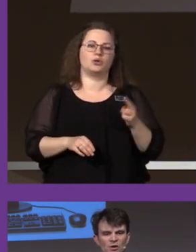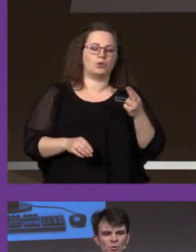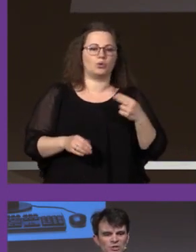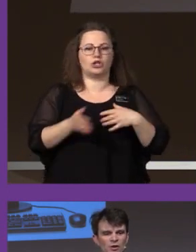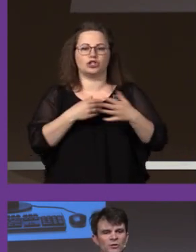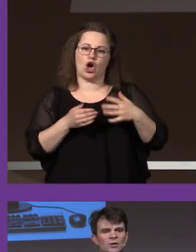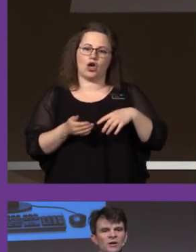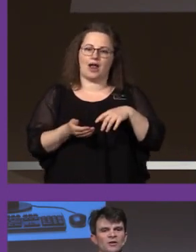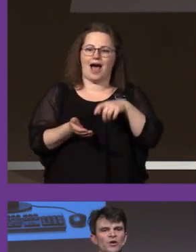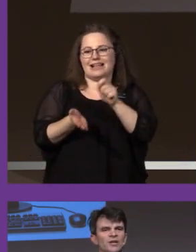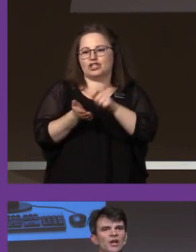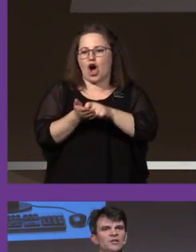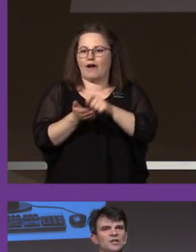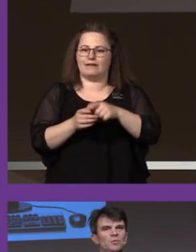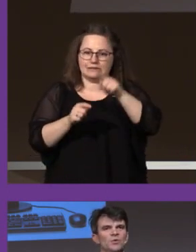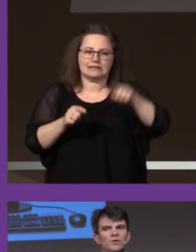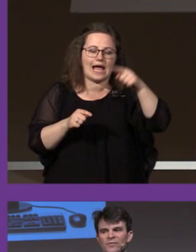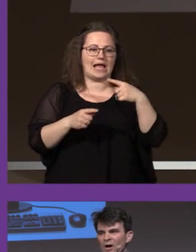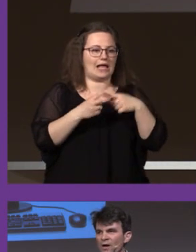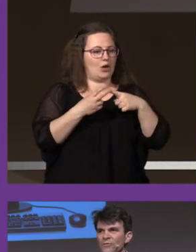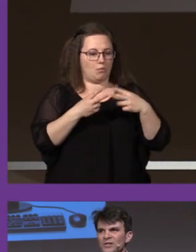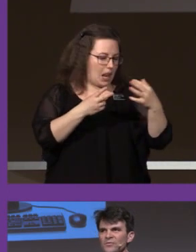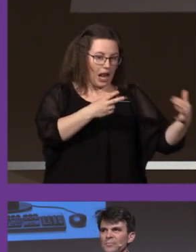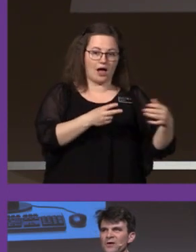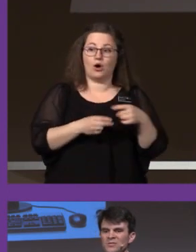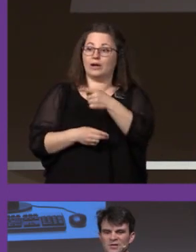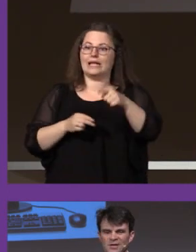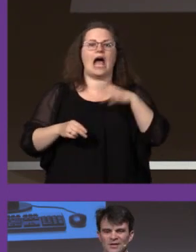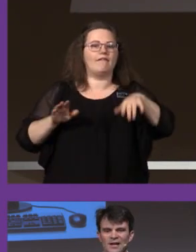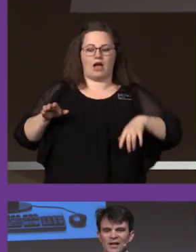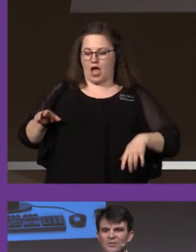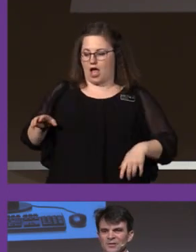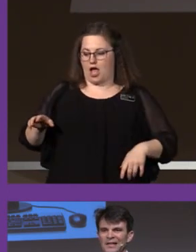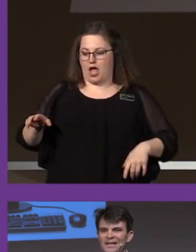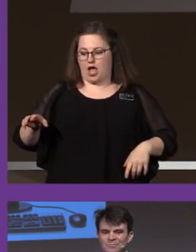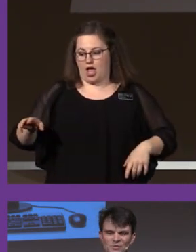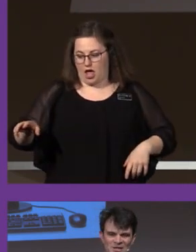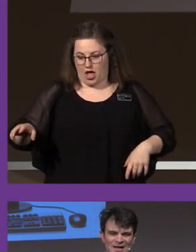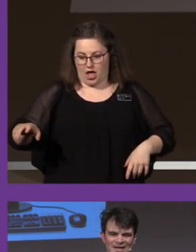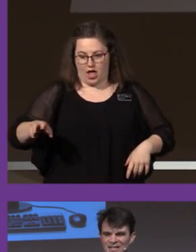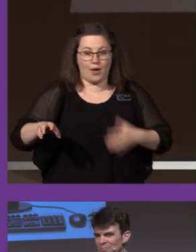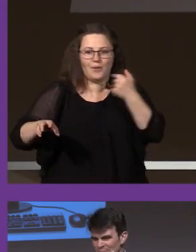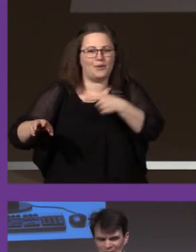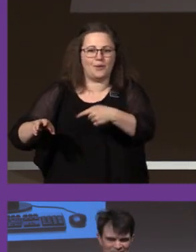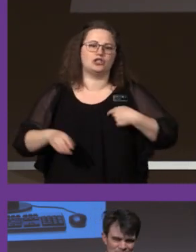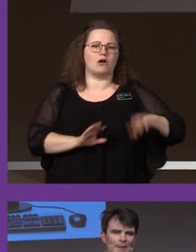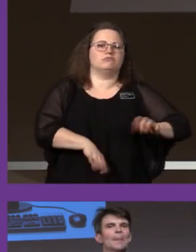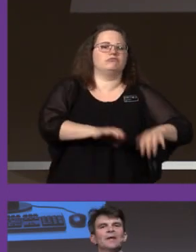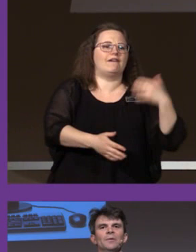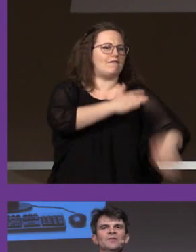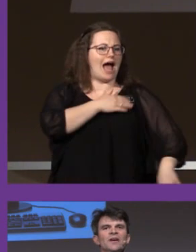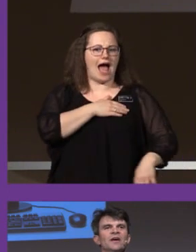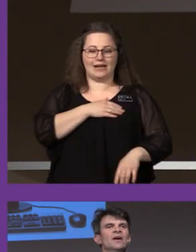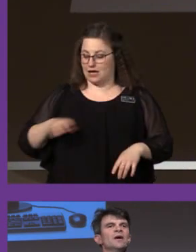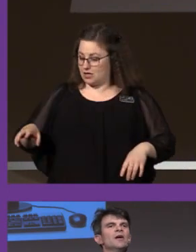spell checker or turn on track changes before you even half reached for the mouse, let alone moved it, clicked it, put your hands back on